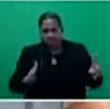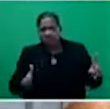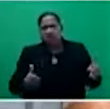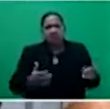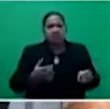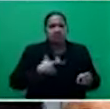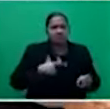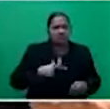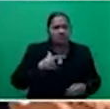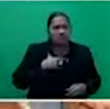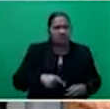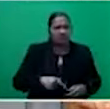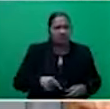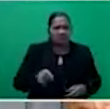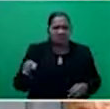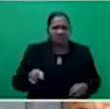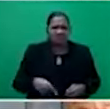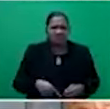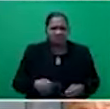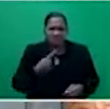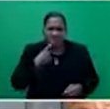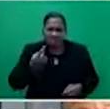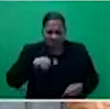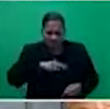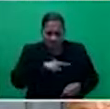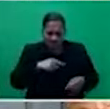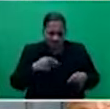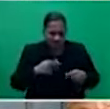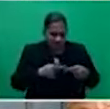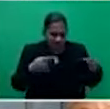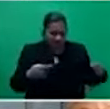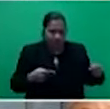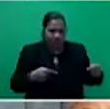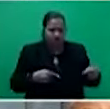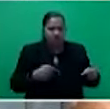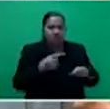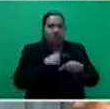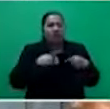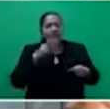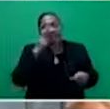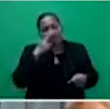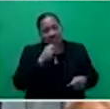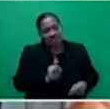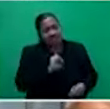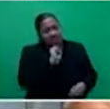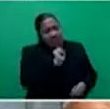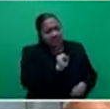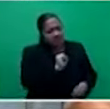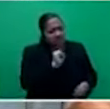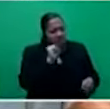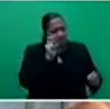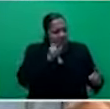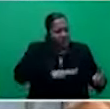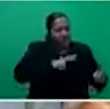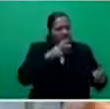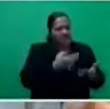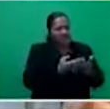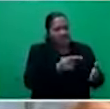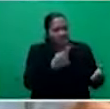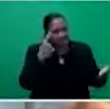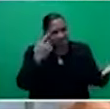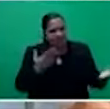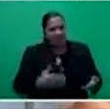he is labeling all of us here as racist. Because that's his perspective. You are racist.